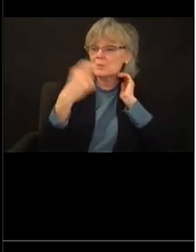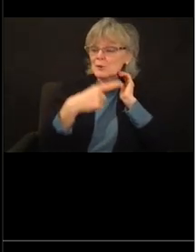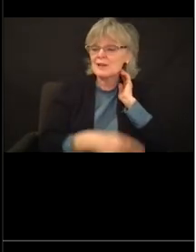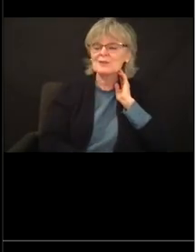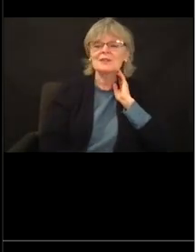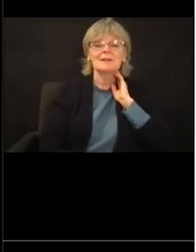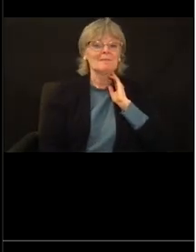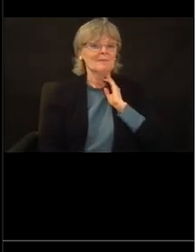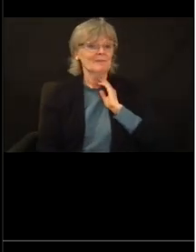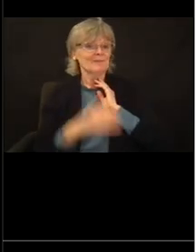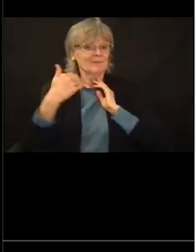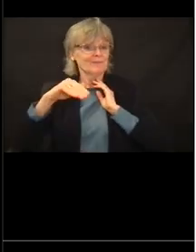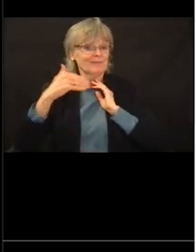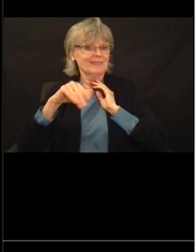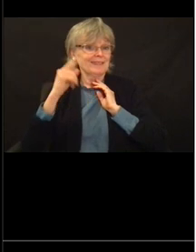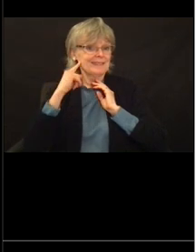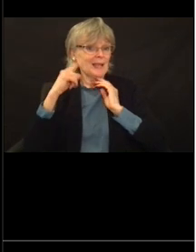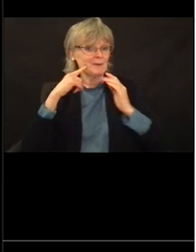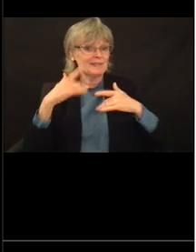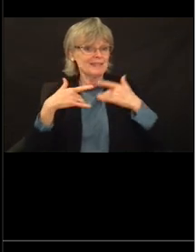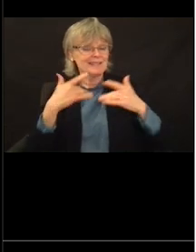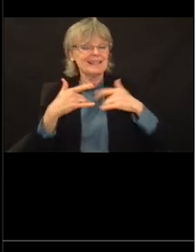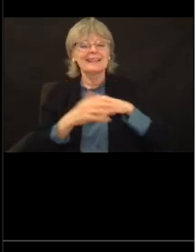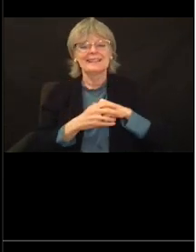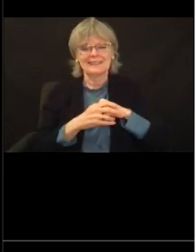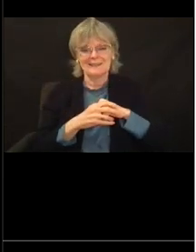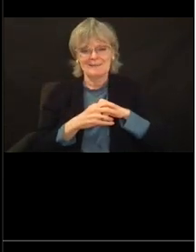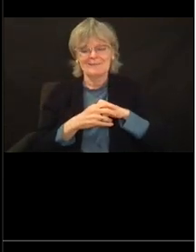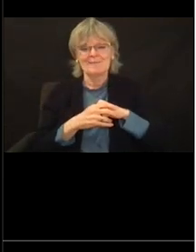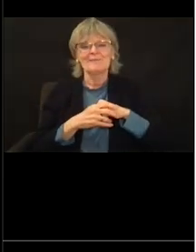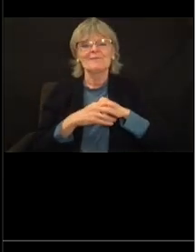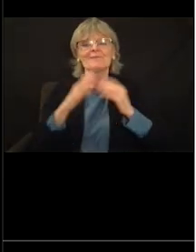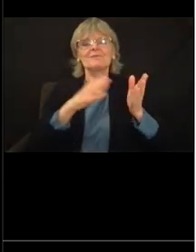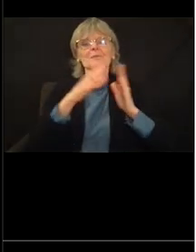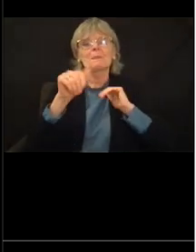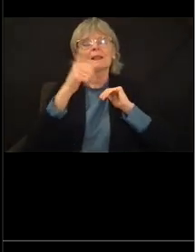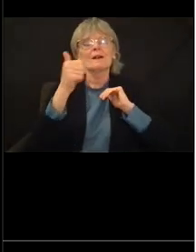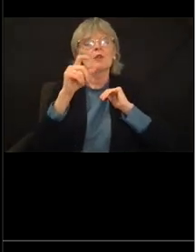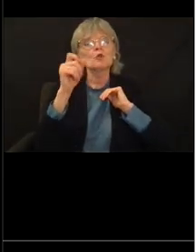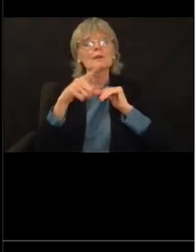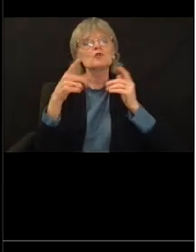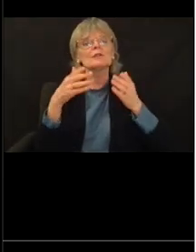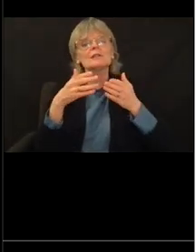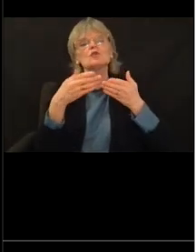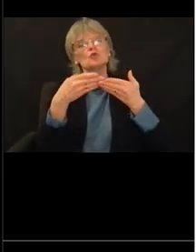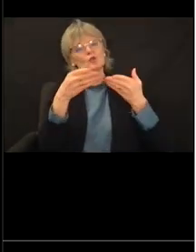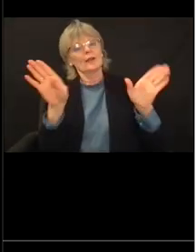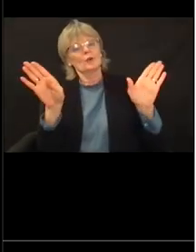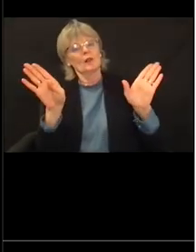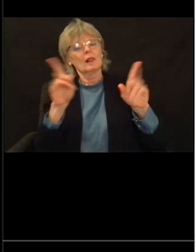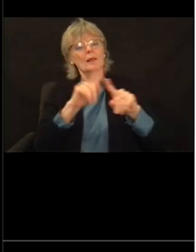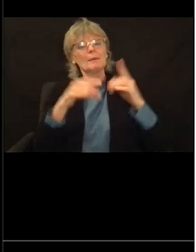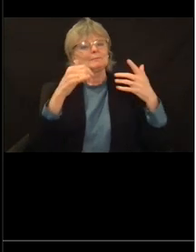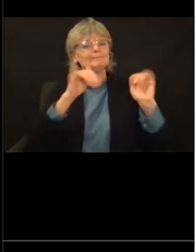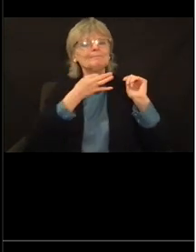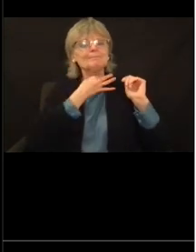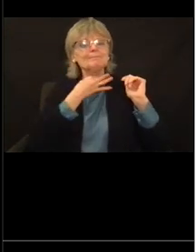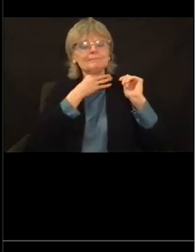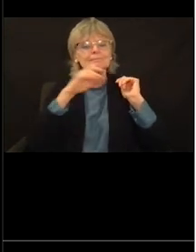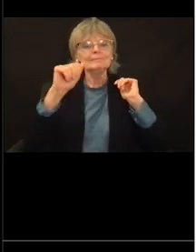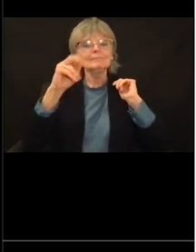exciting process, I have to say. And then this question is a more general question, but I think we've all been wondering it. Angela's